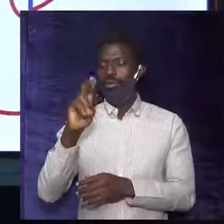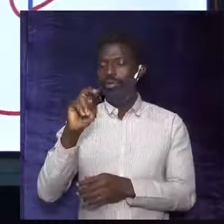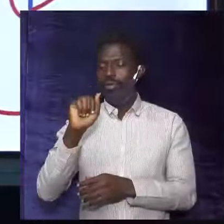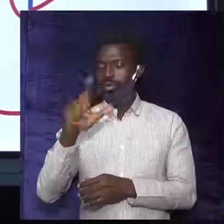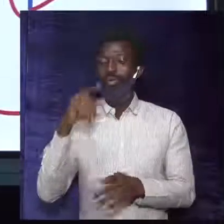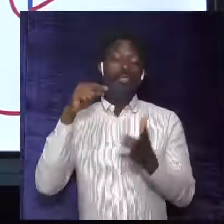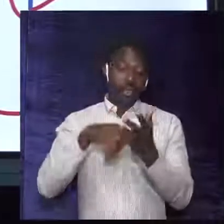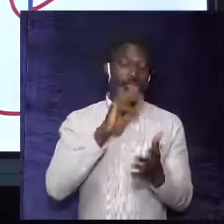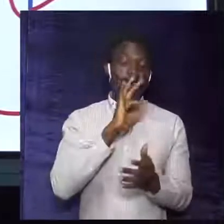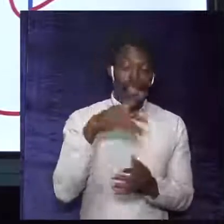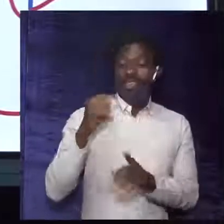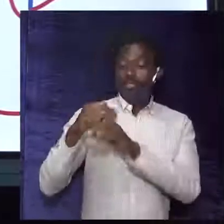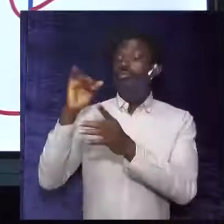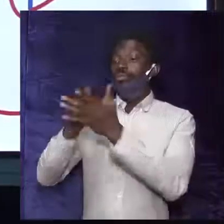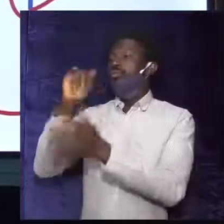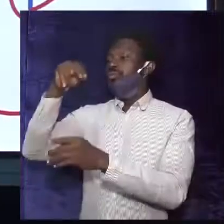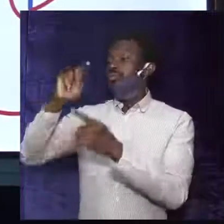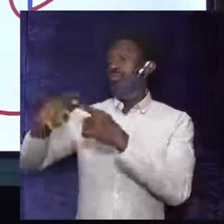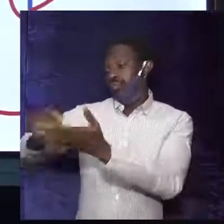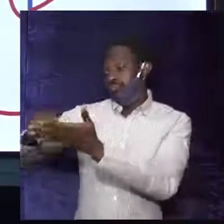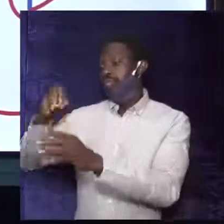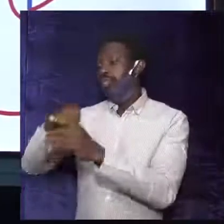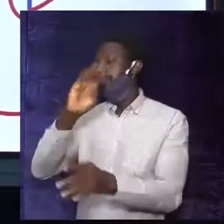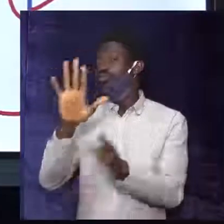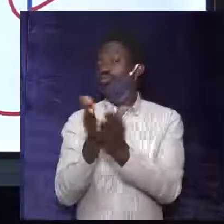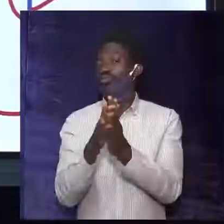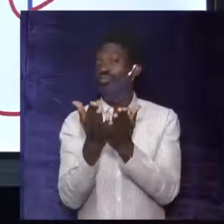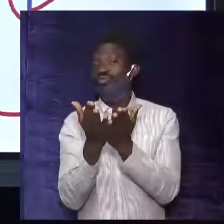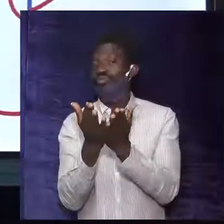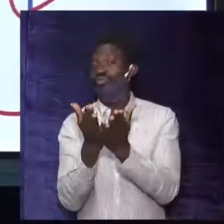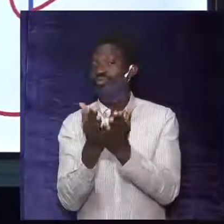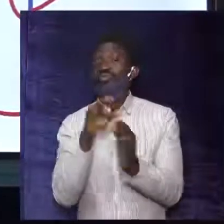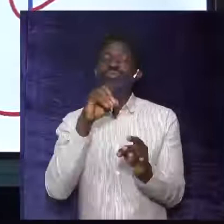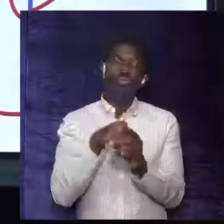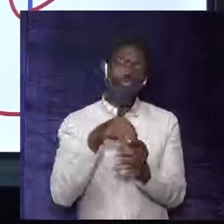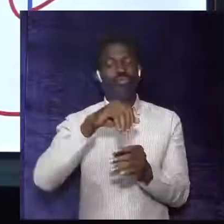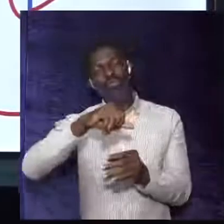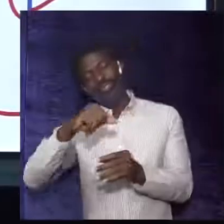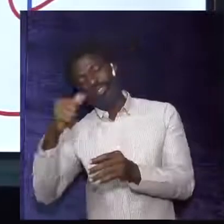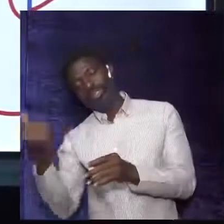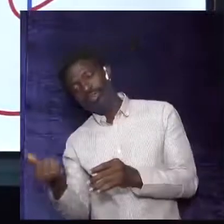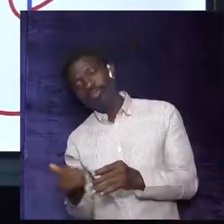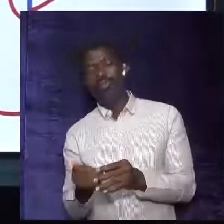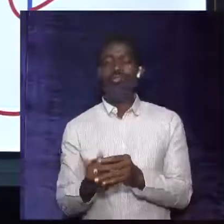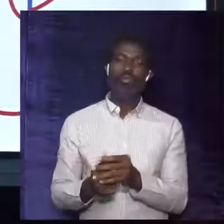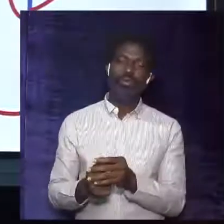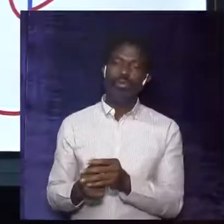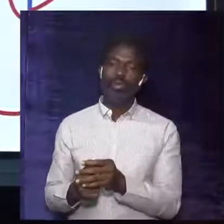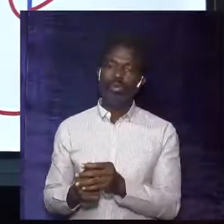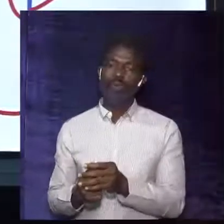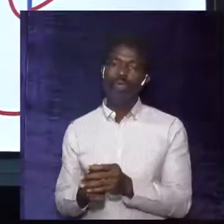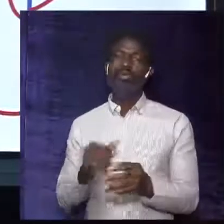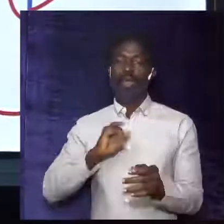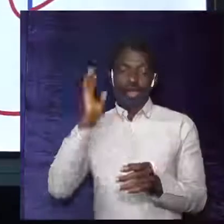be diagonal. And these are keywords that you should put down in your notebooks. In the subsequent slides,